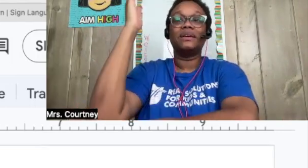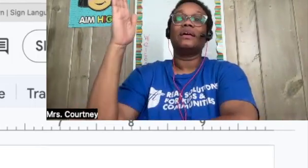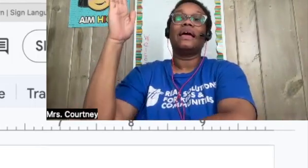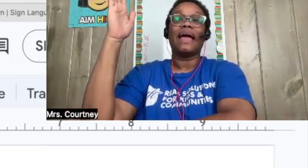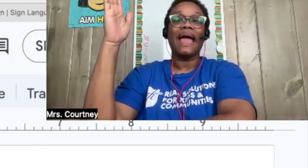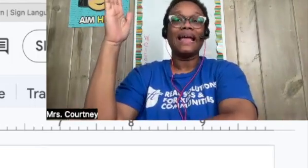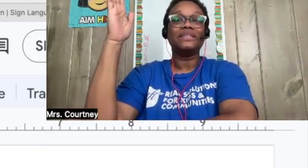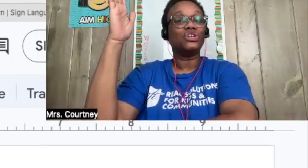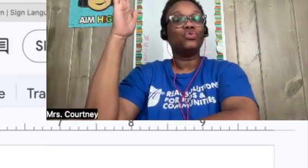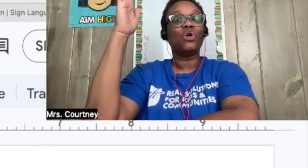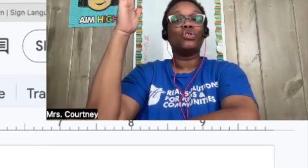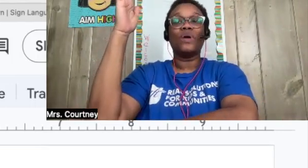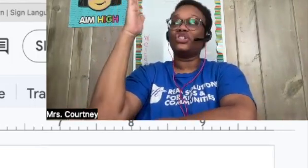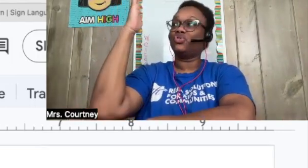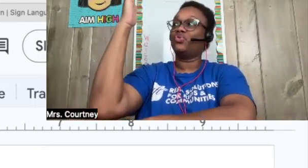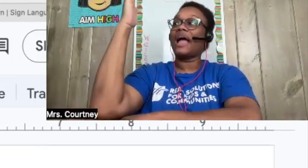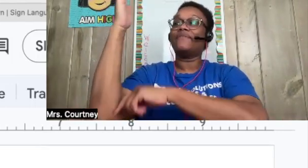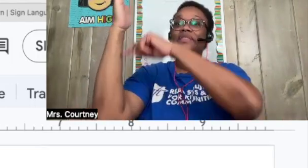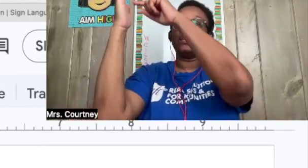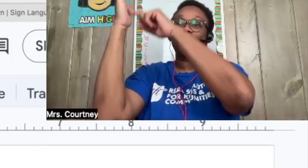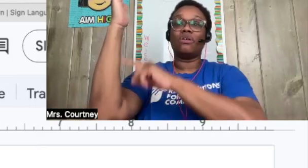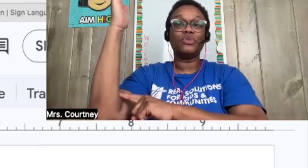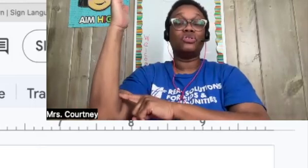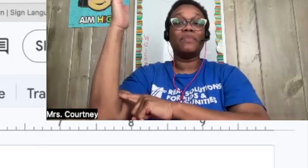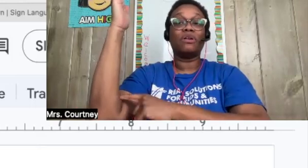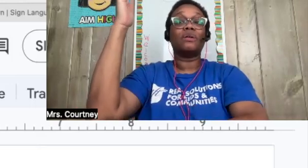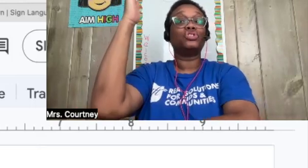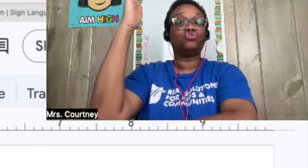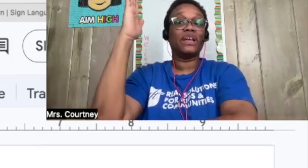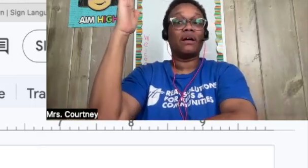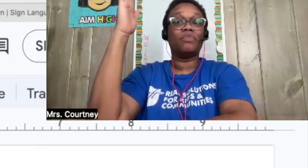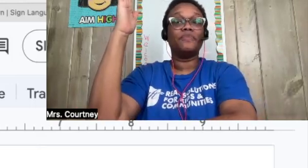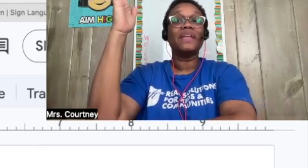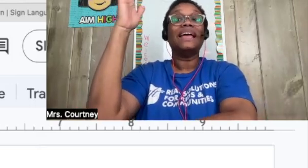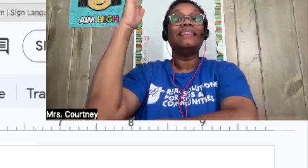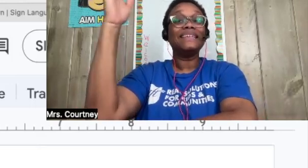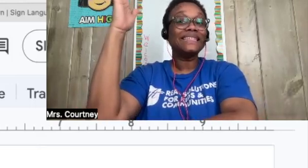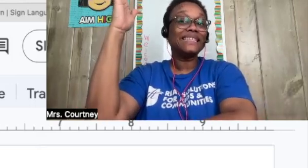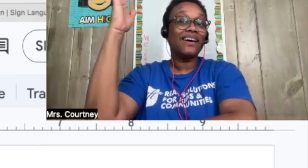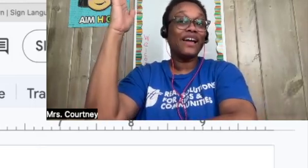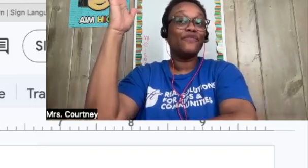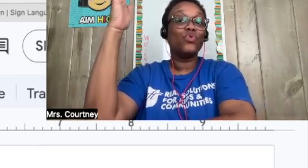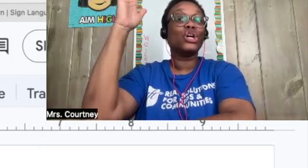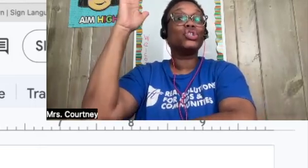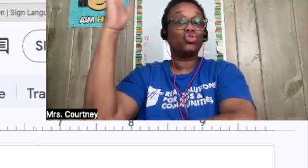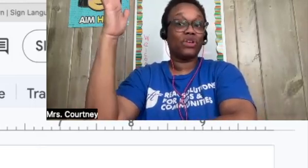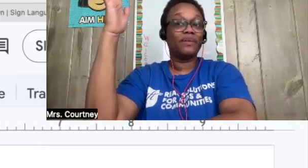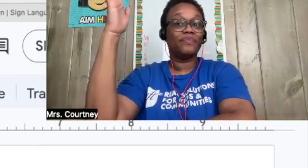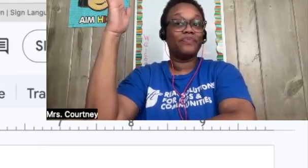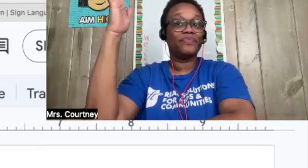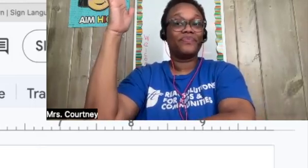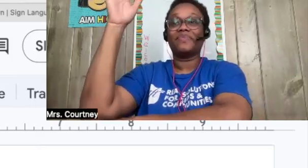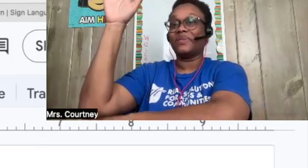hand. And you are going to have this arm, your dominant arm, straight up. This is the sign for